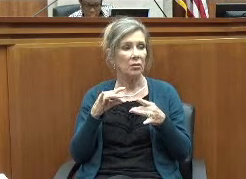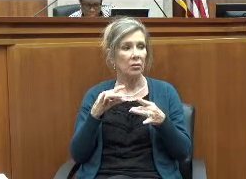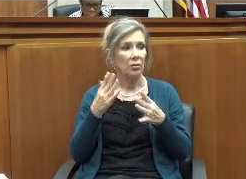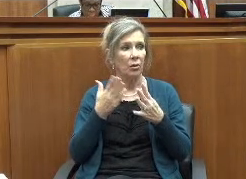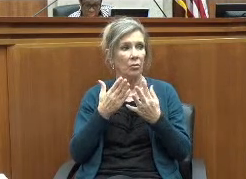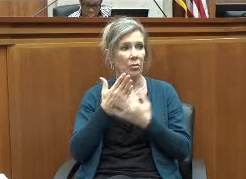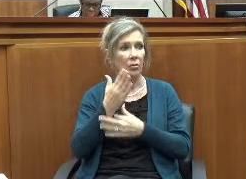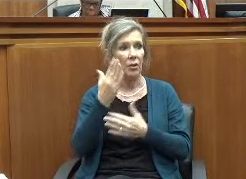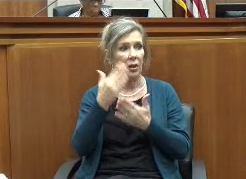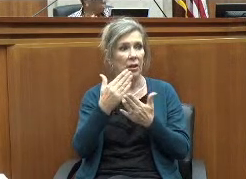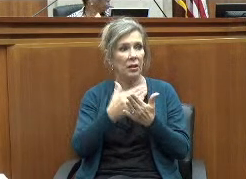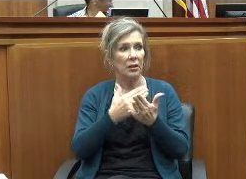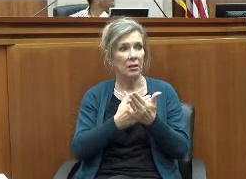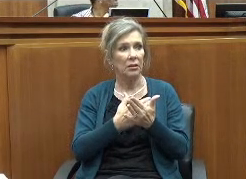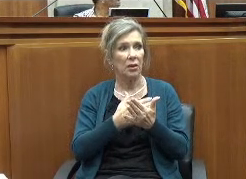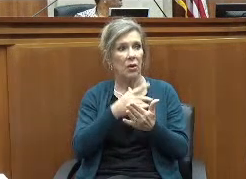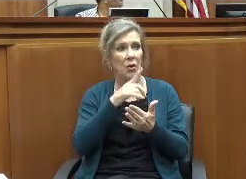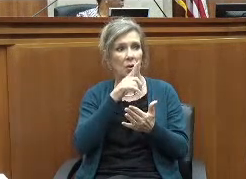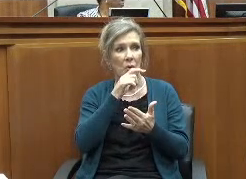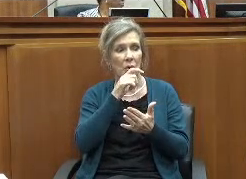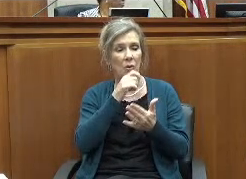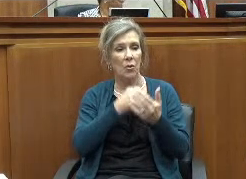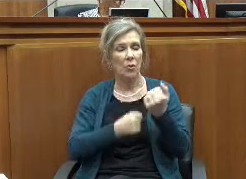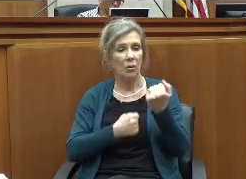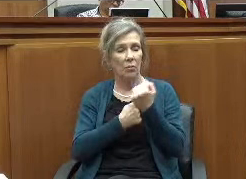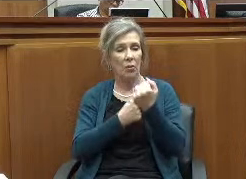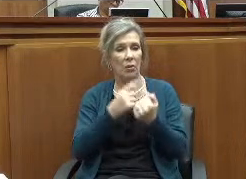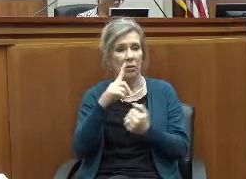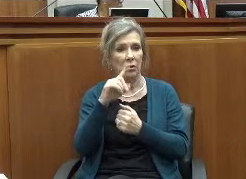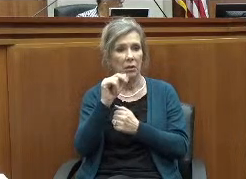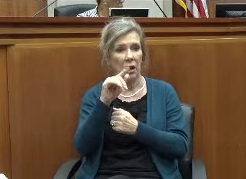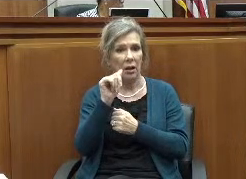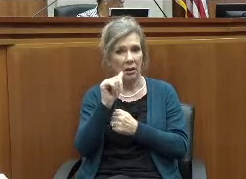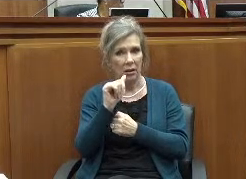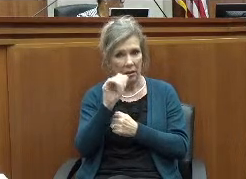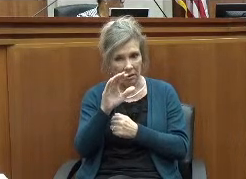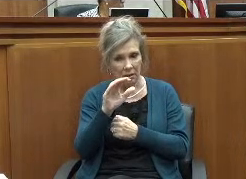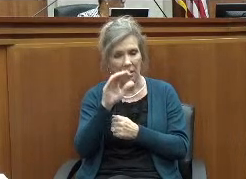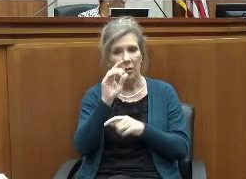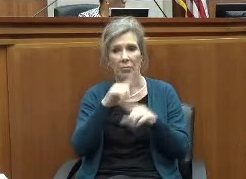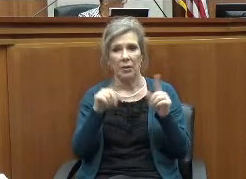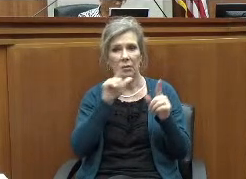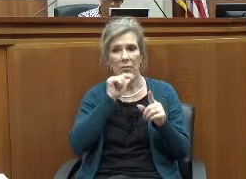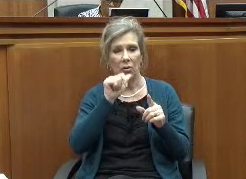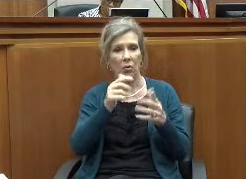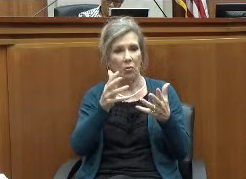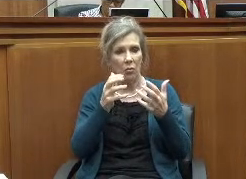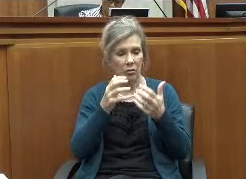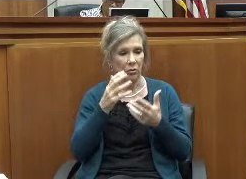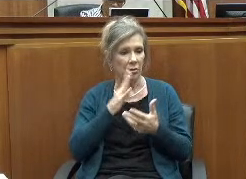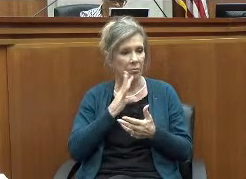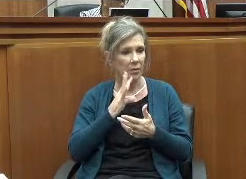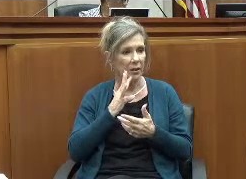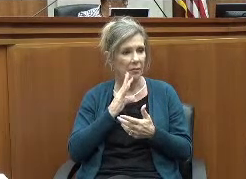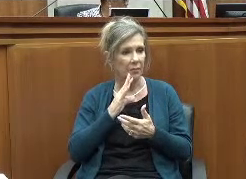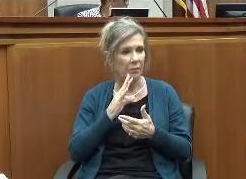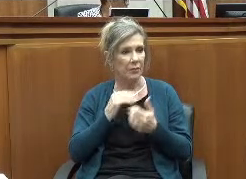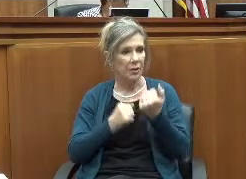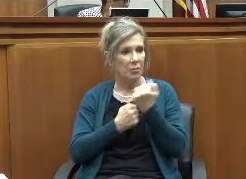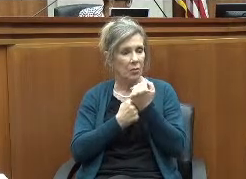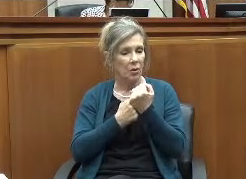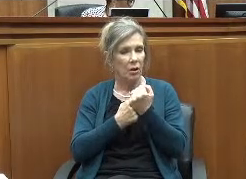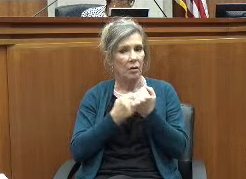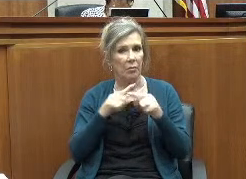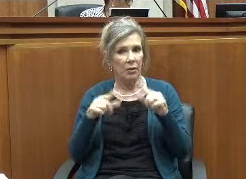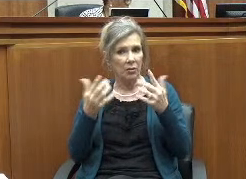of individuals that support the recommendation but do not wish to speak. So supporting the recommendation but